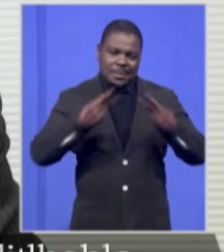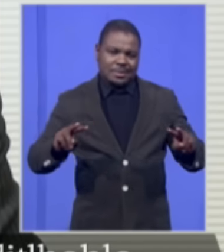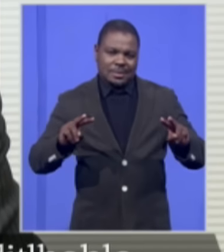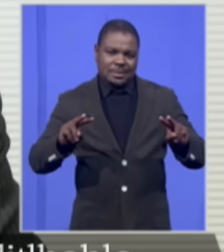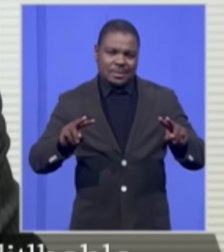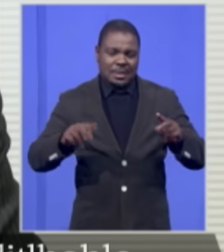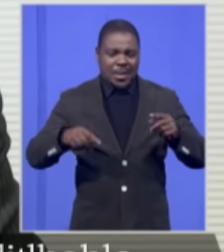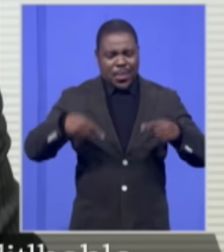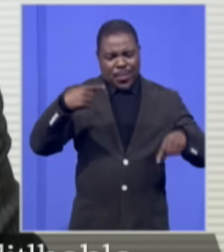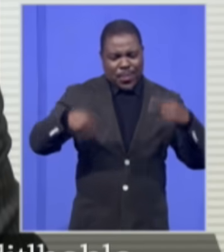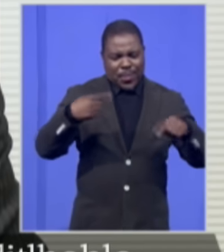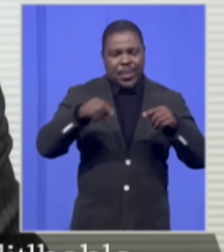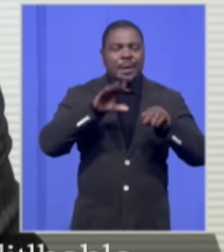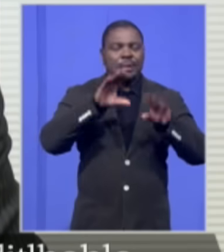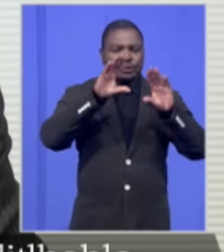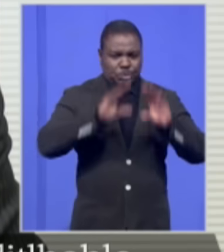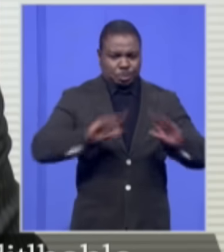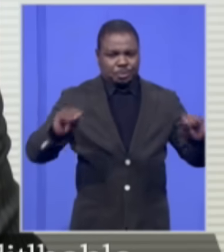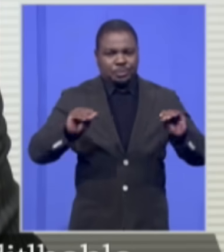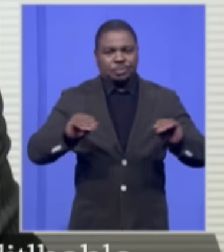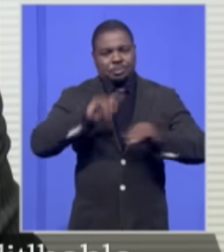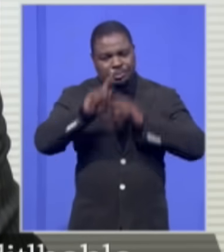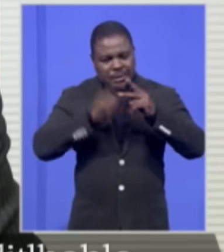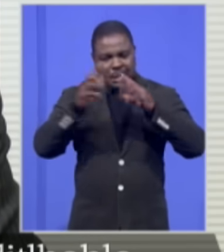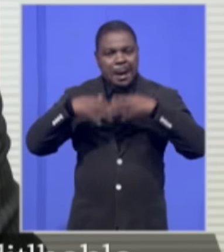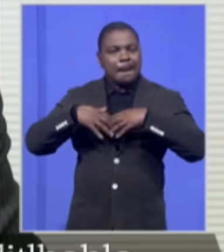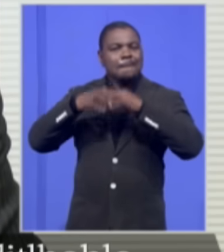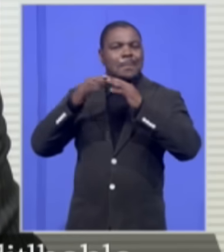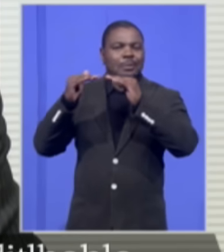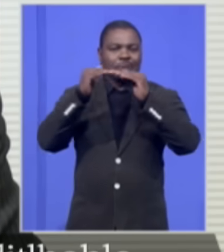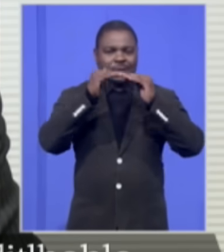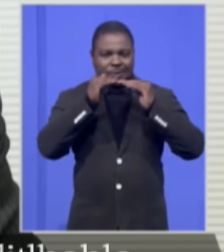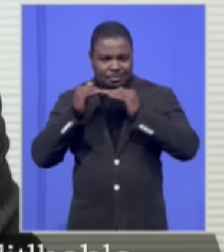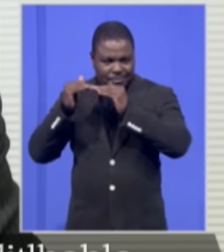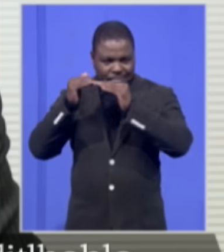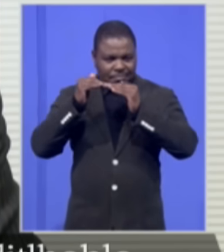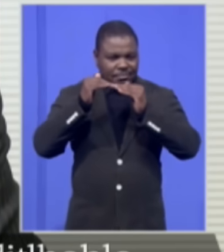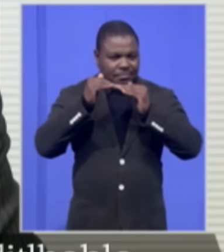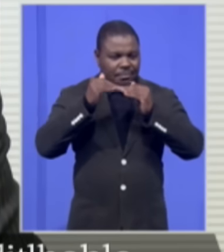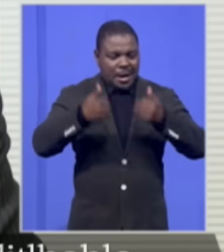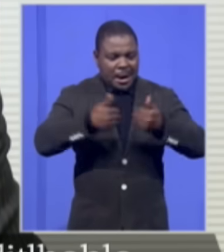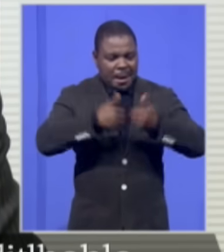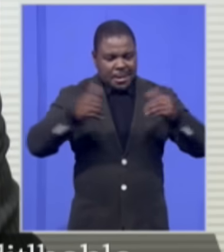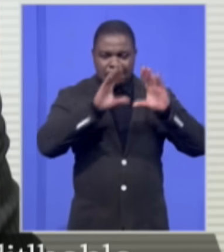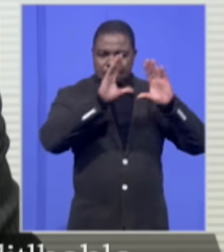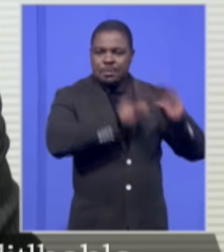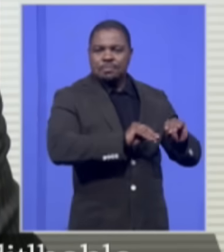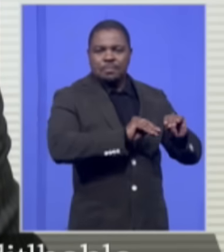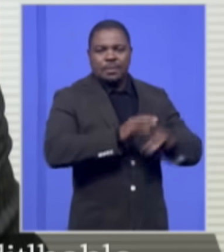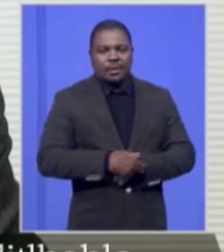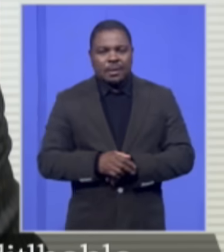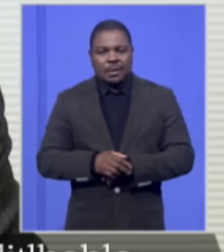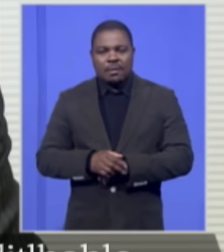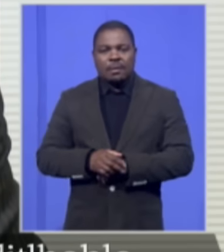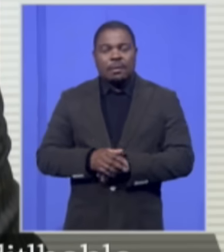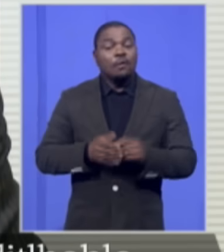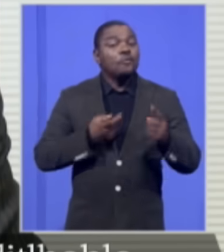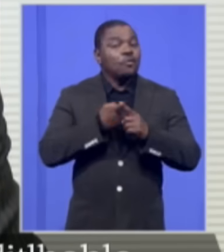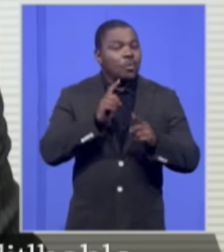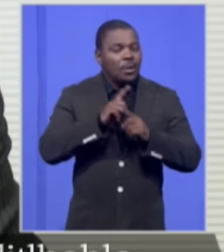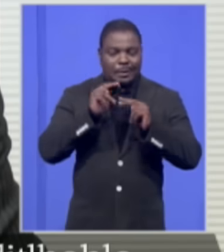violence. We established a democracy and ended apartheid. Following the negotiations process,